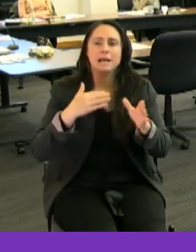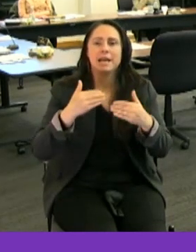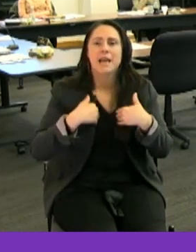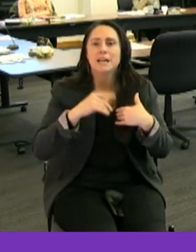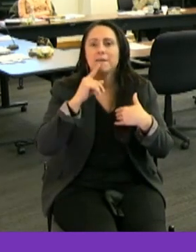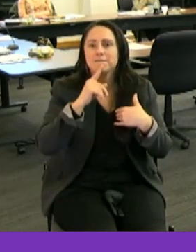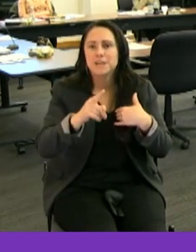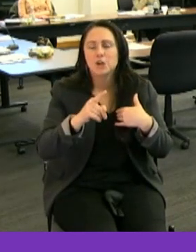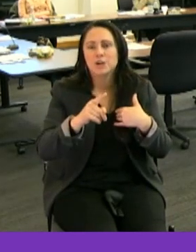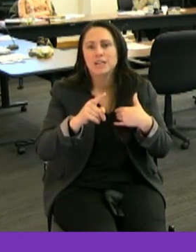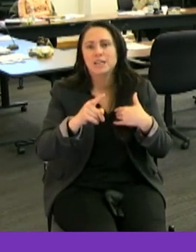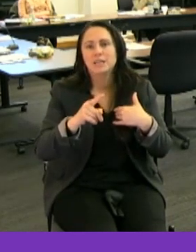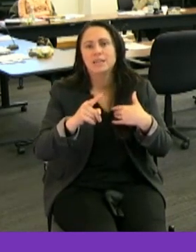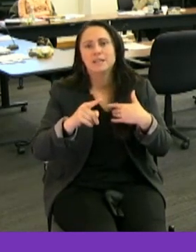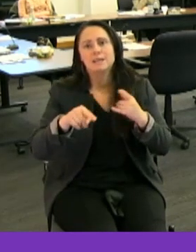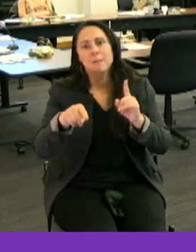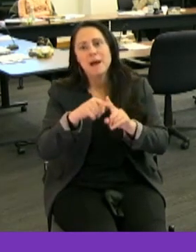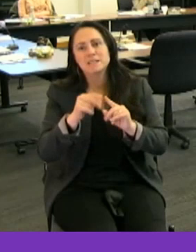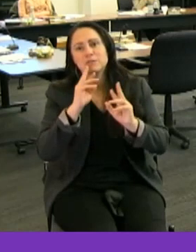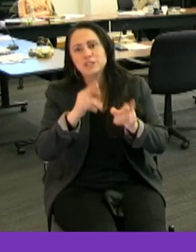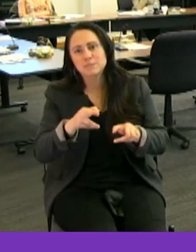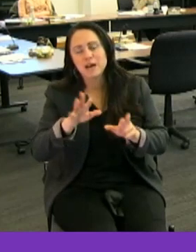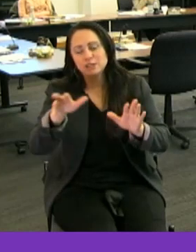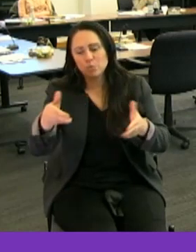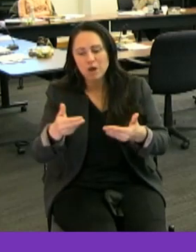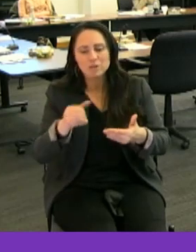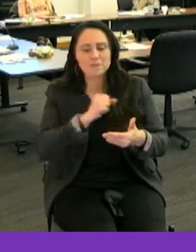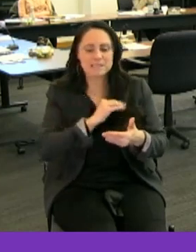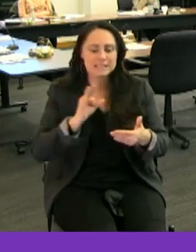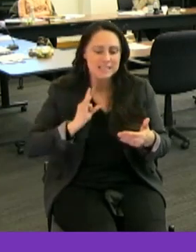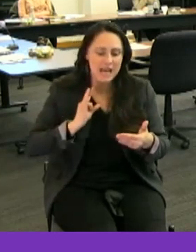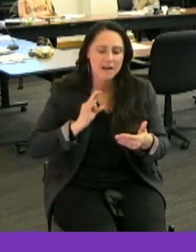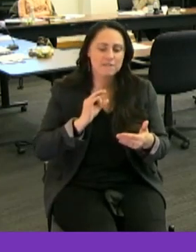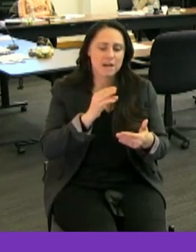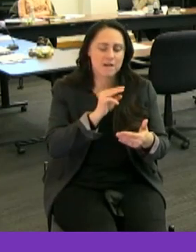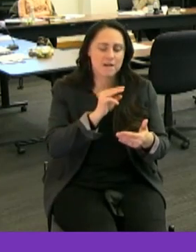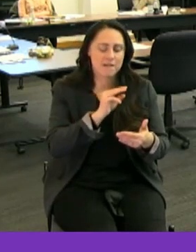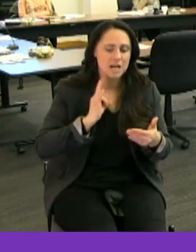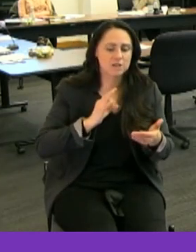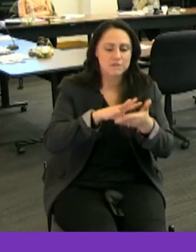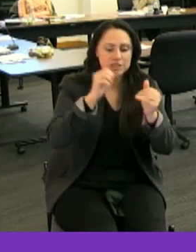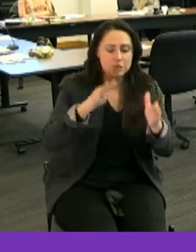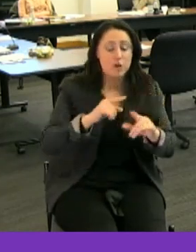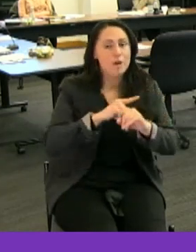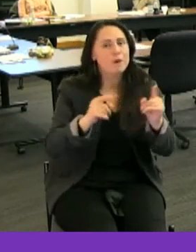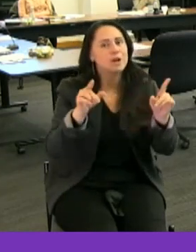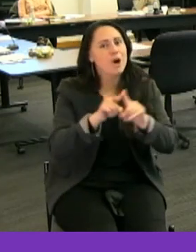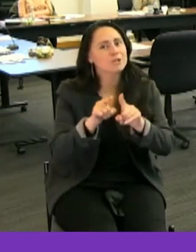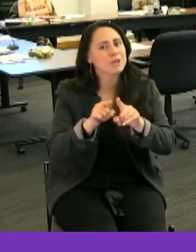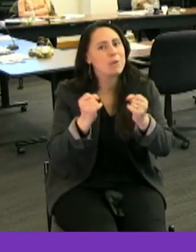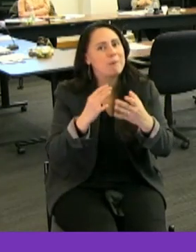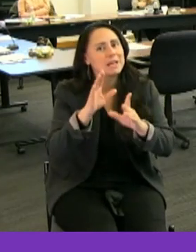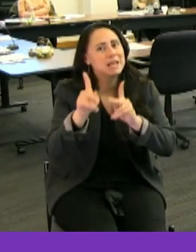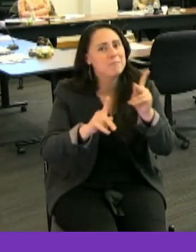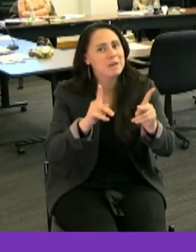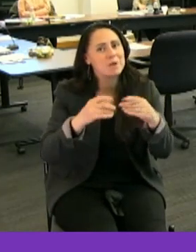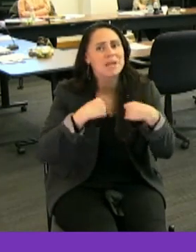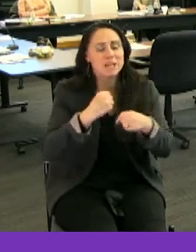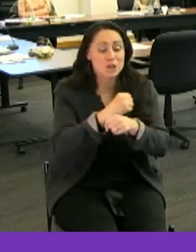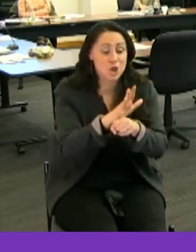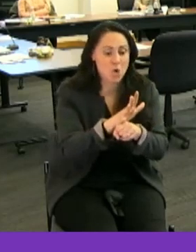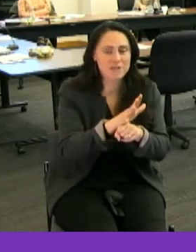very big number of people saying welcoming staff, faculty, and student body. But with this one, I also got a huge number of people with COVID